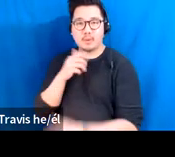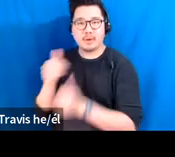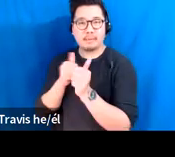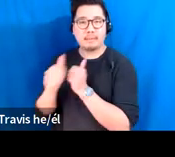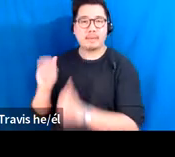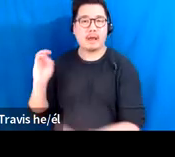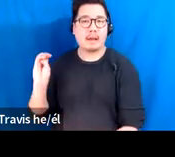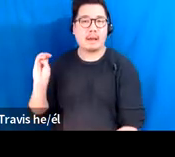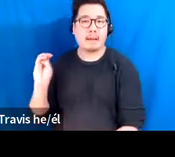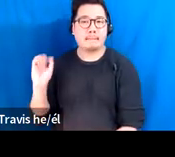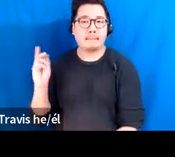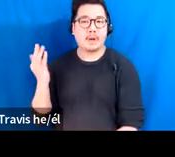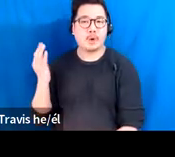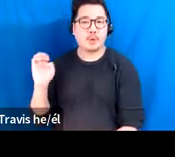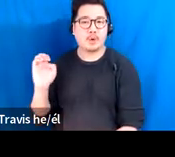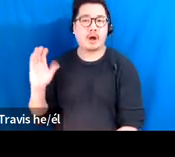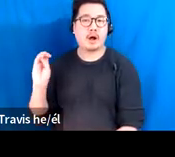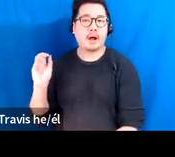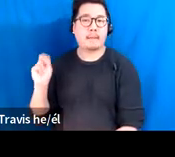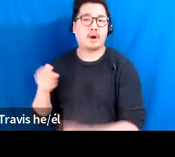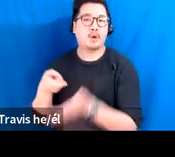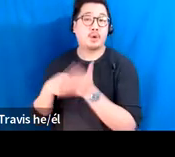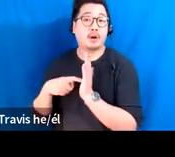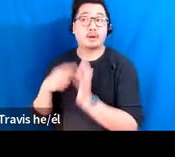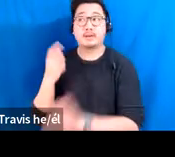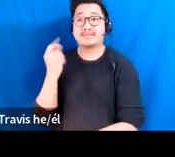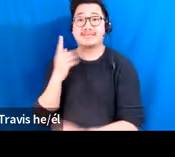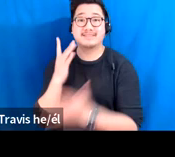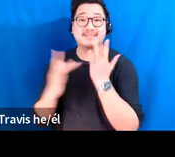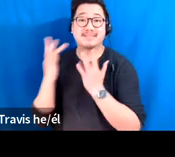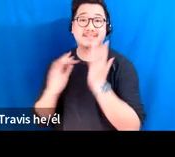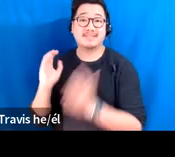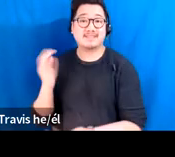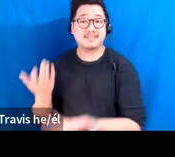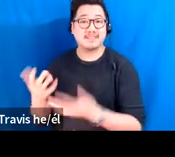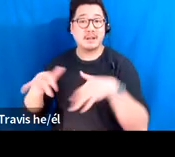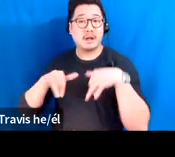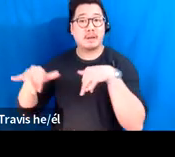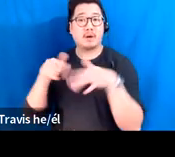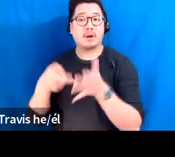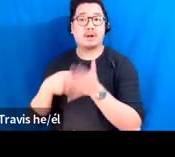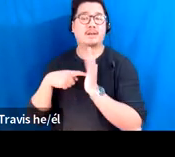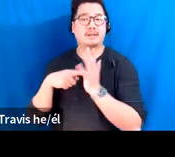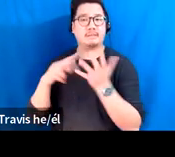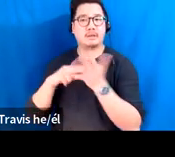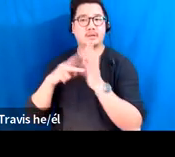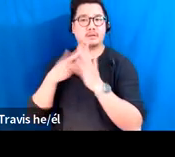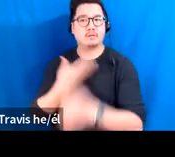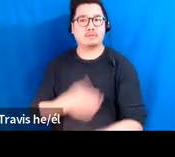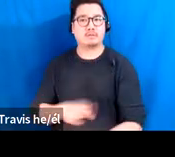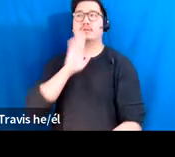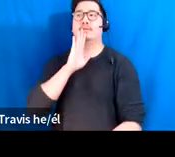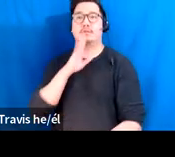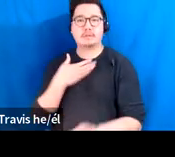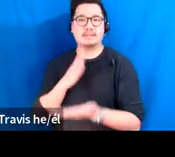graduation requirements the lack of common graduation requirements has interfered with the work of improvement in our high schools for too many